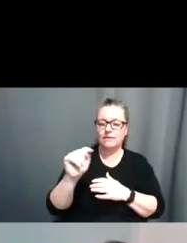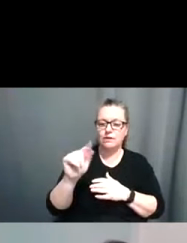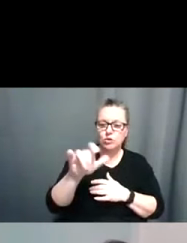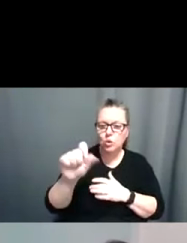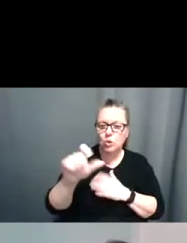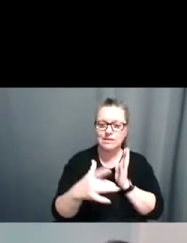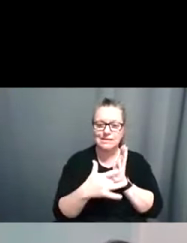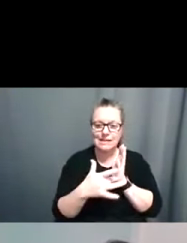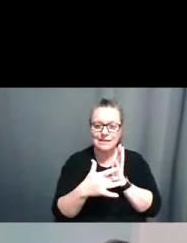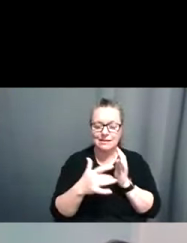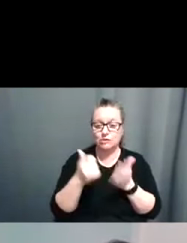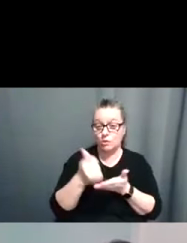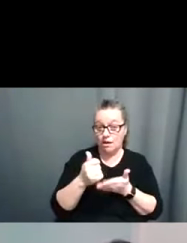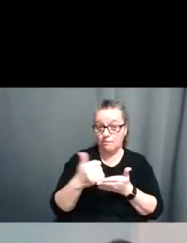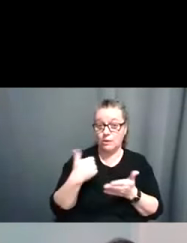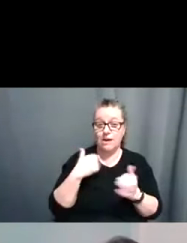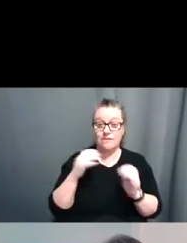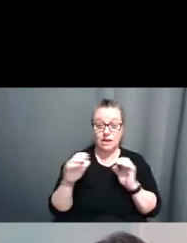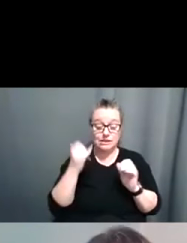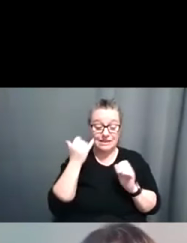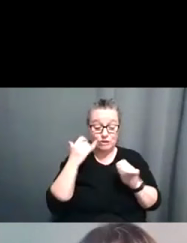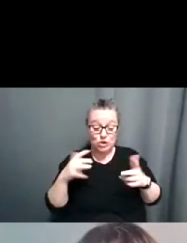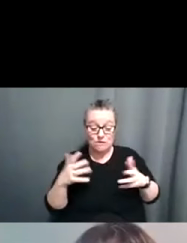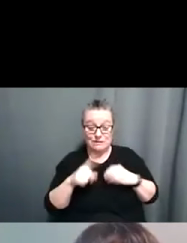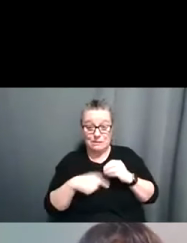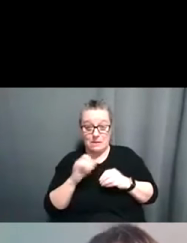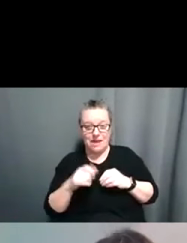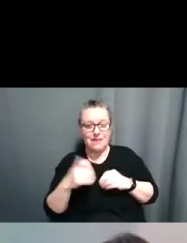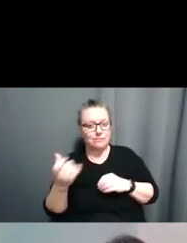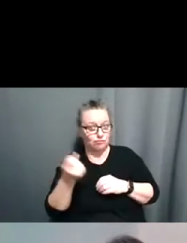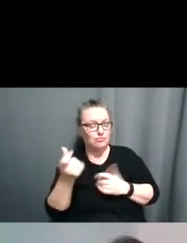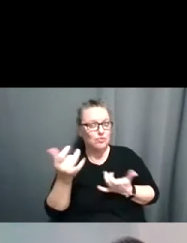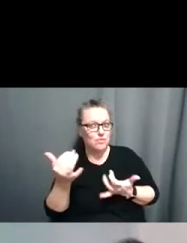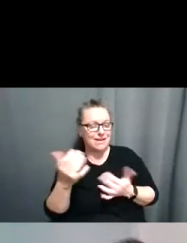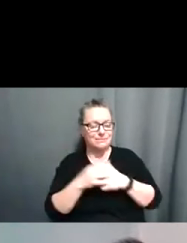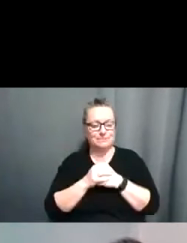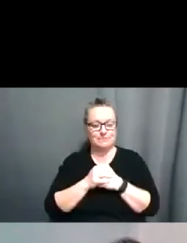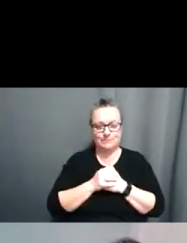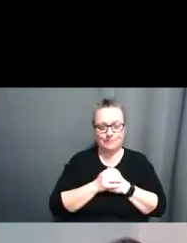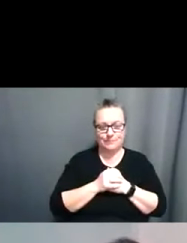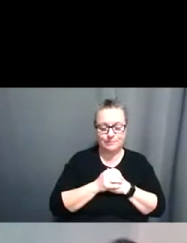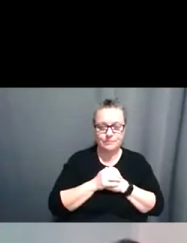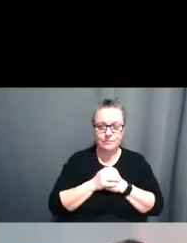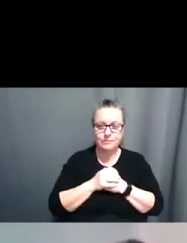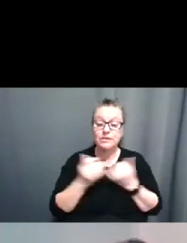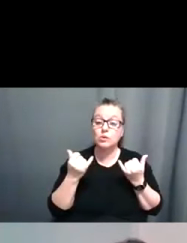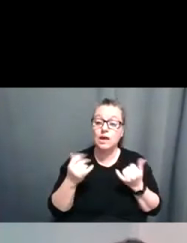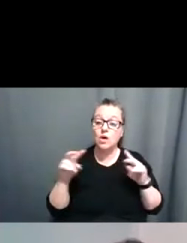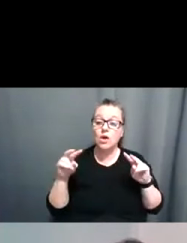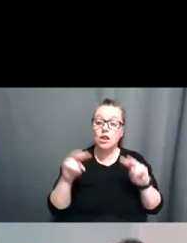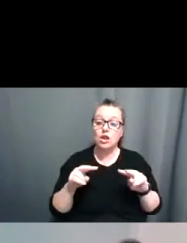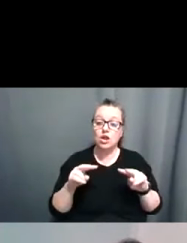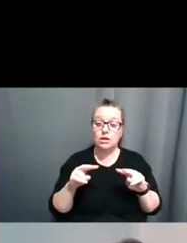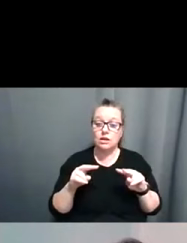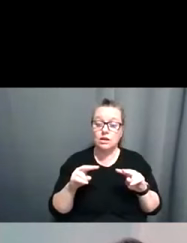you have this conversation. So if you're nervous about that part, stay tuned. I invite you now to look at 2C